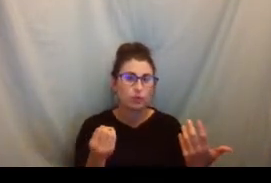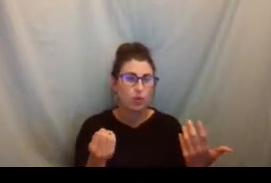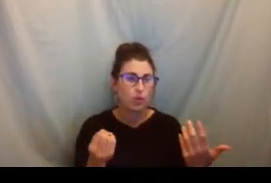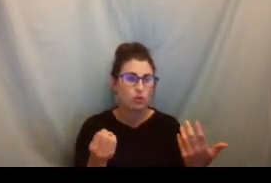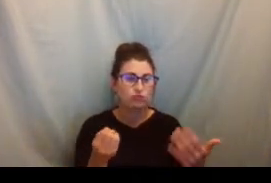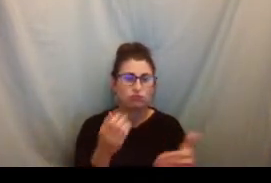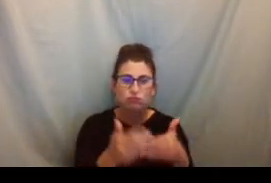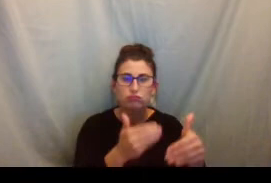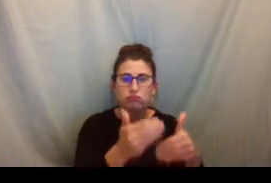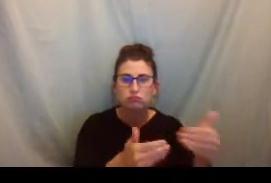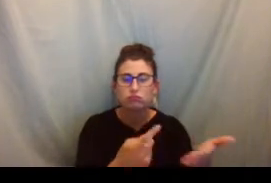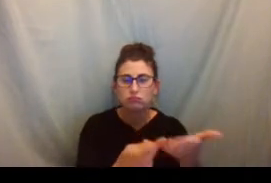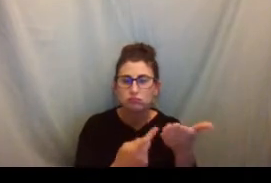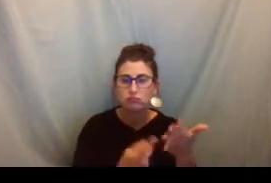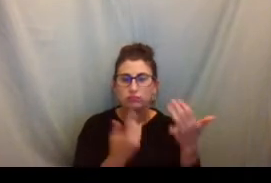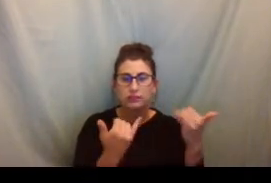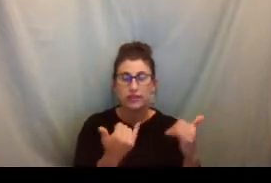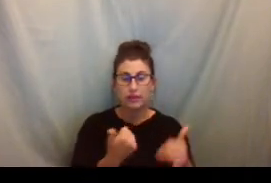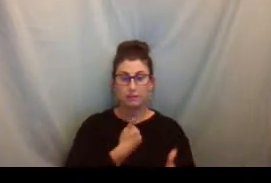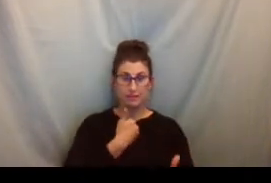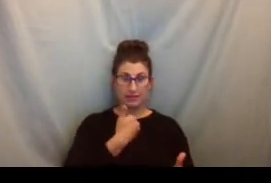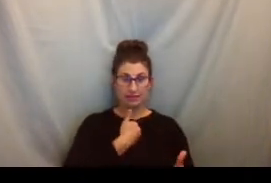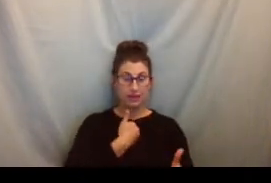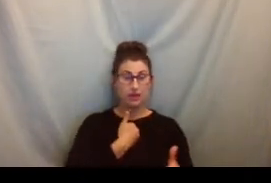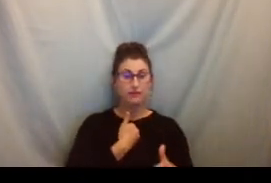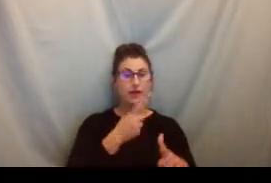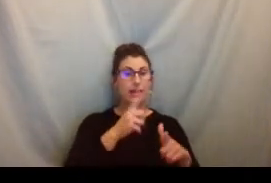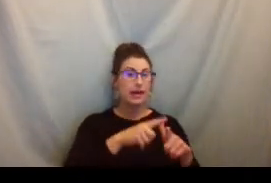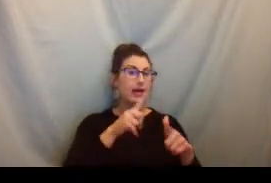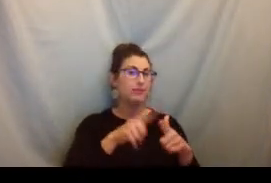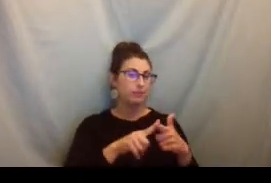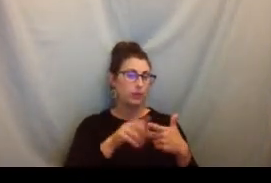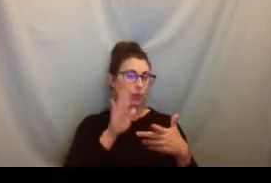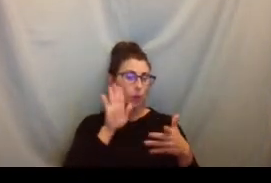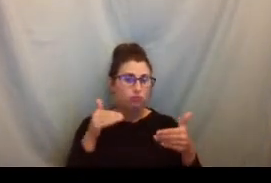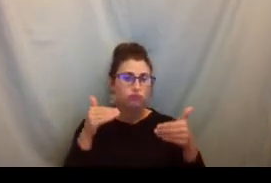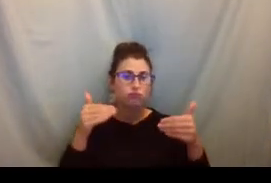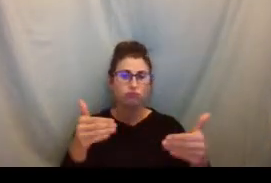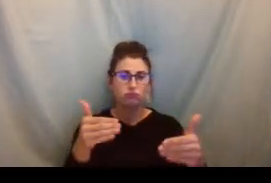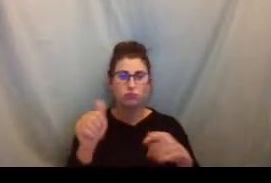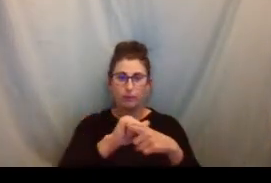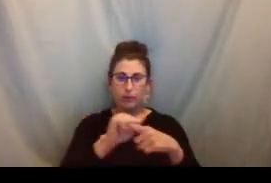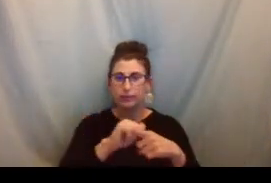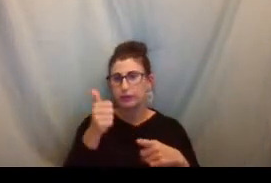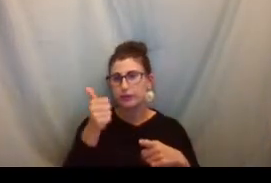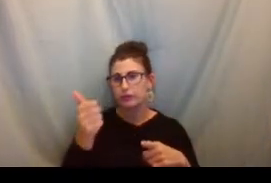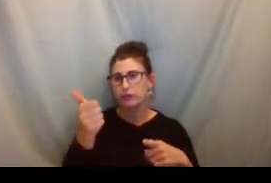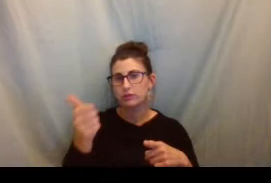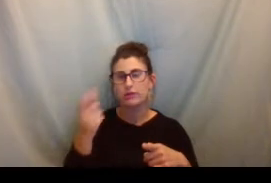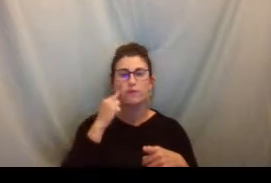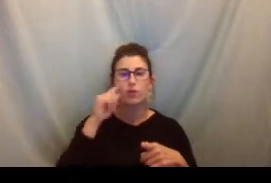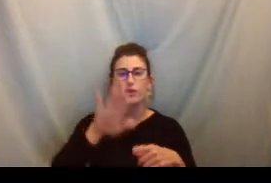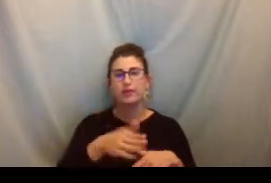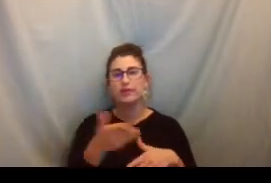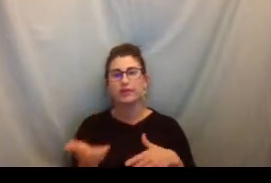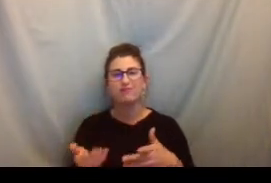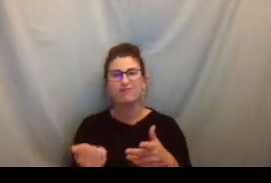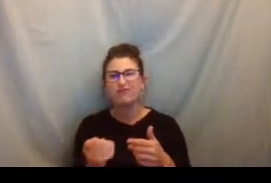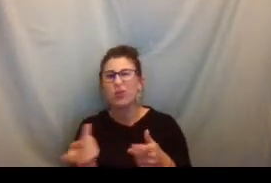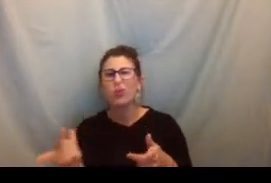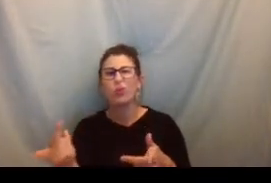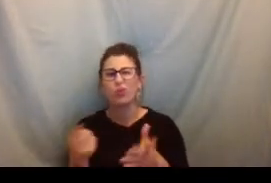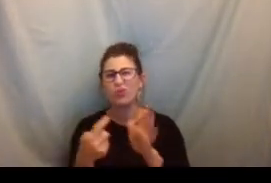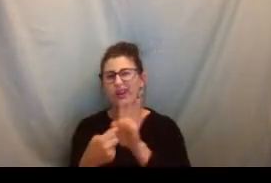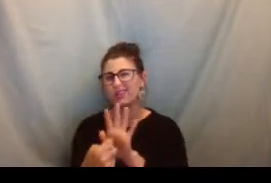just go over it one more time myself before I let you go ahead and practice the next example, the next couple